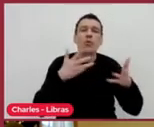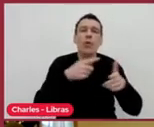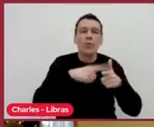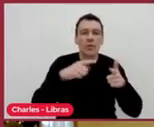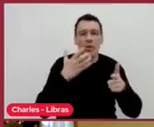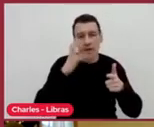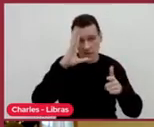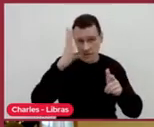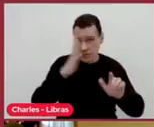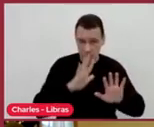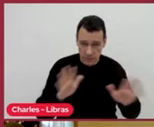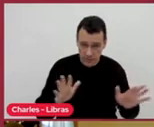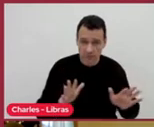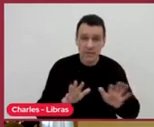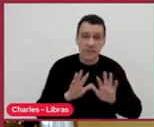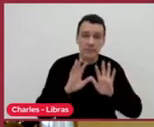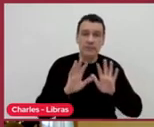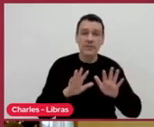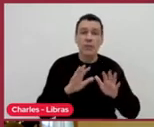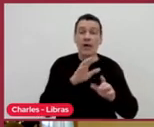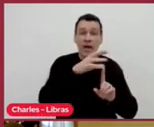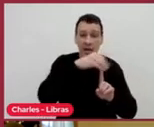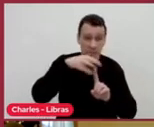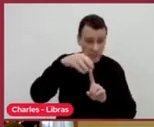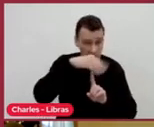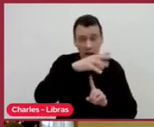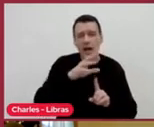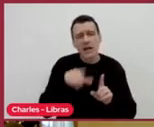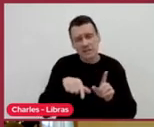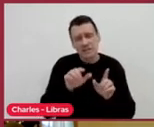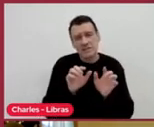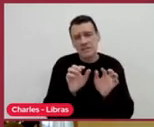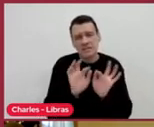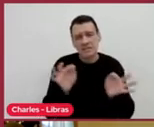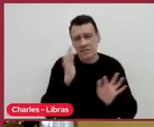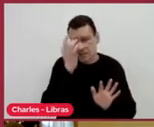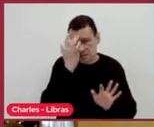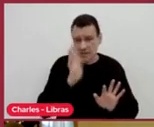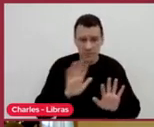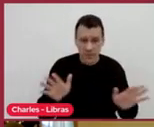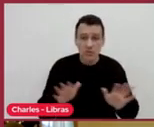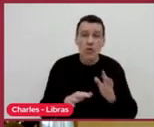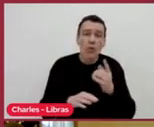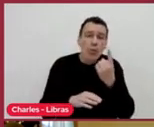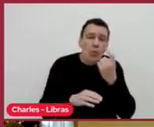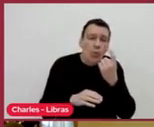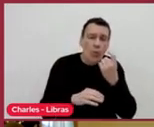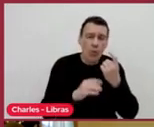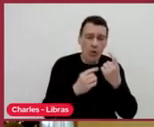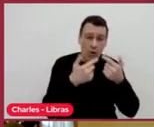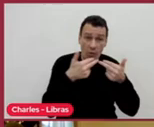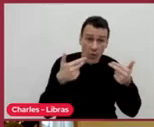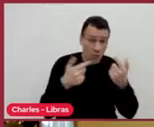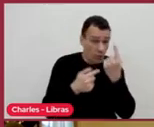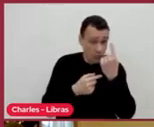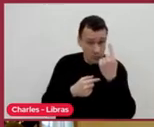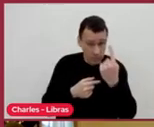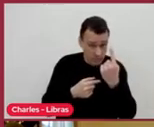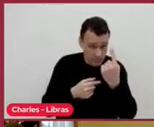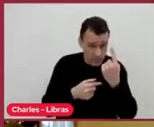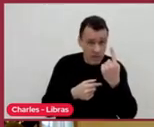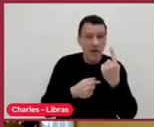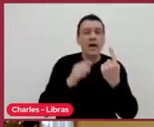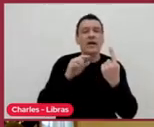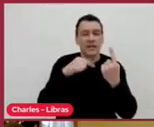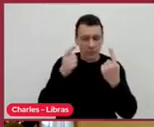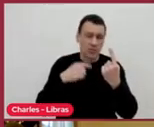is simple. I can only pass a single element, and then I am going to query for